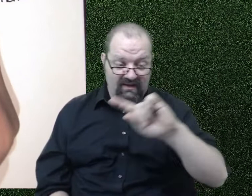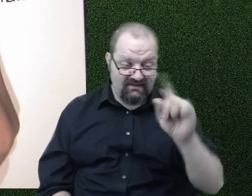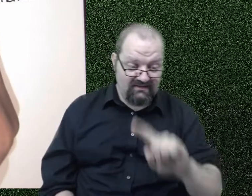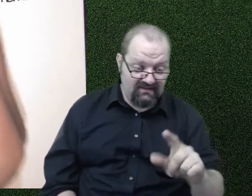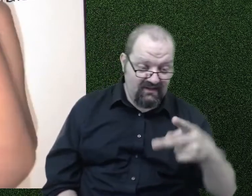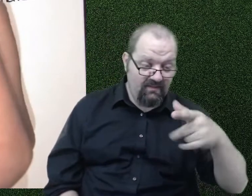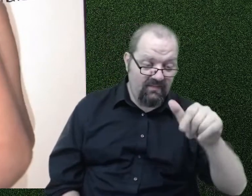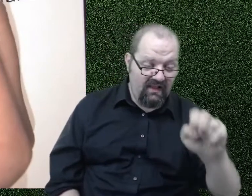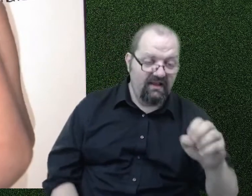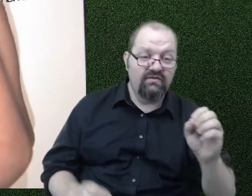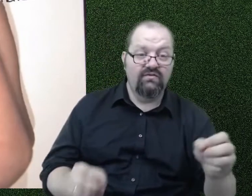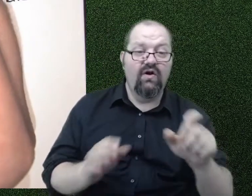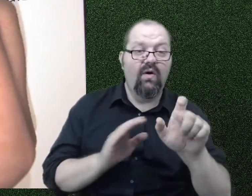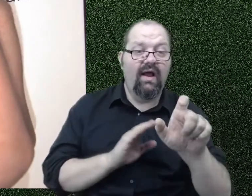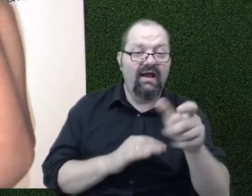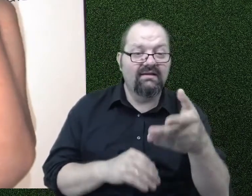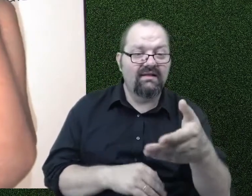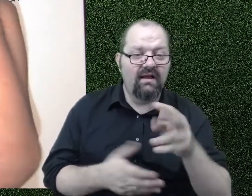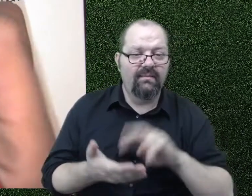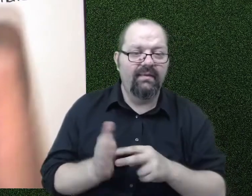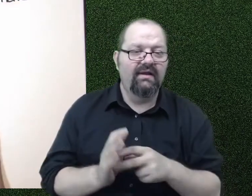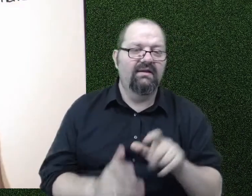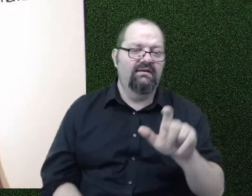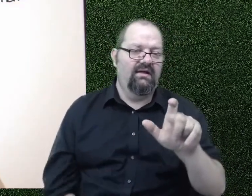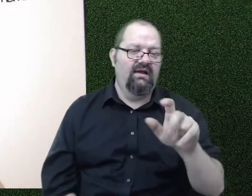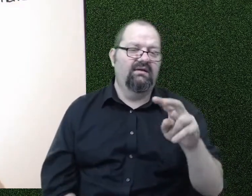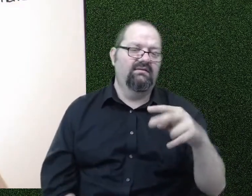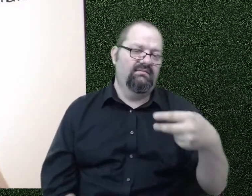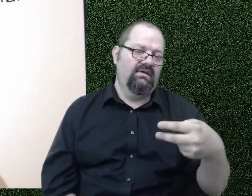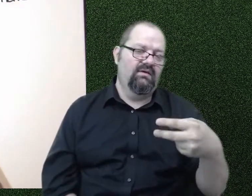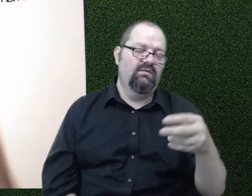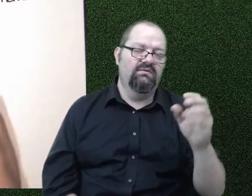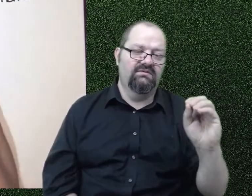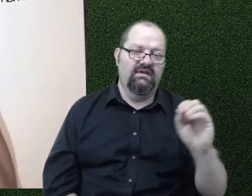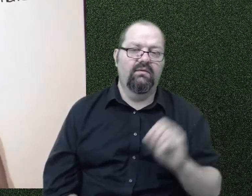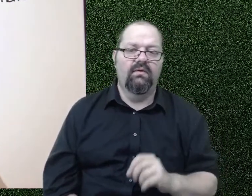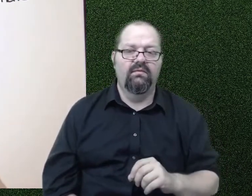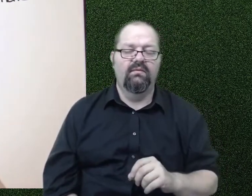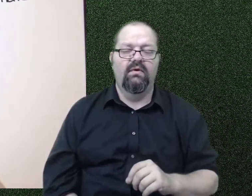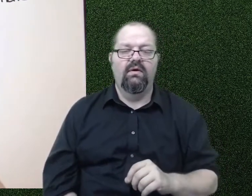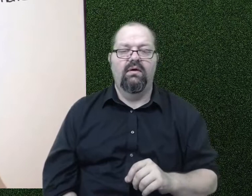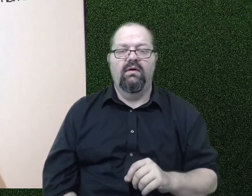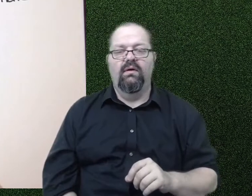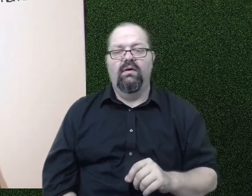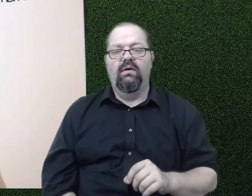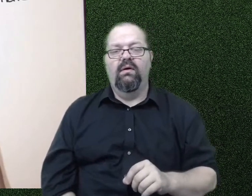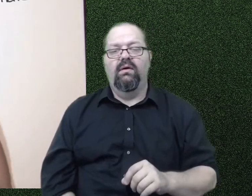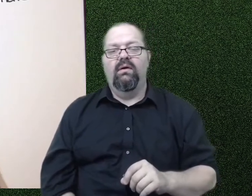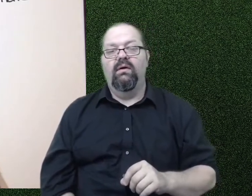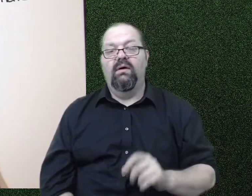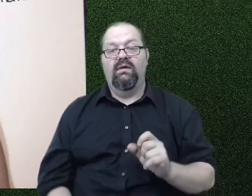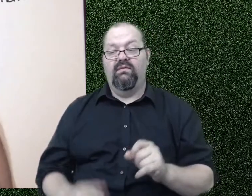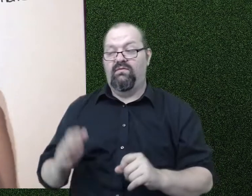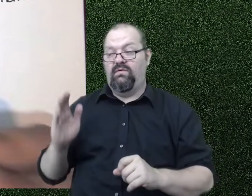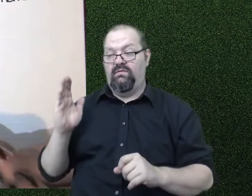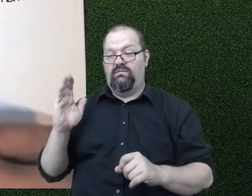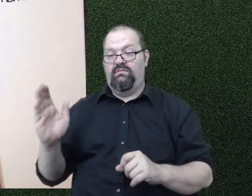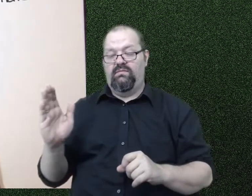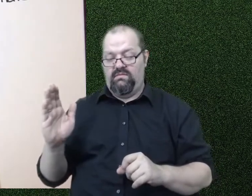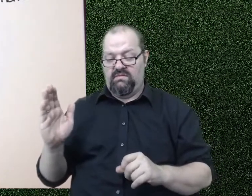no x there, and I've got x equals 0. And in the xy plane, there's no z in this equation, and